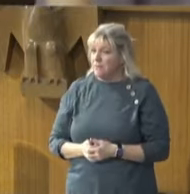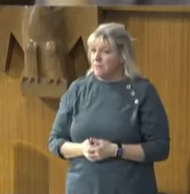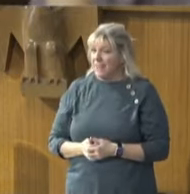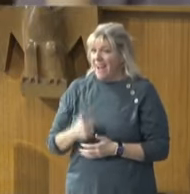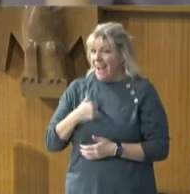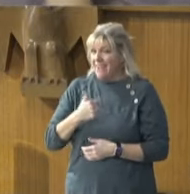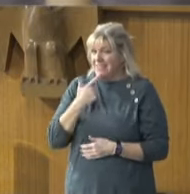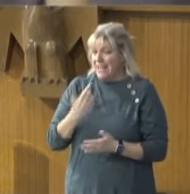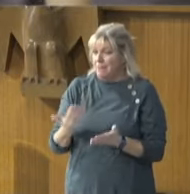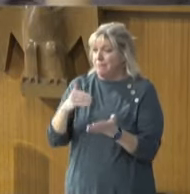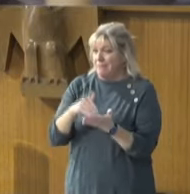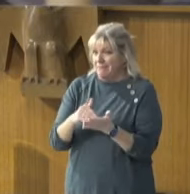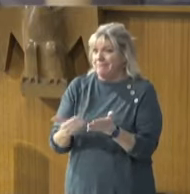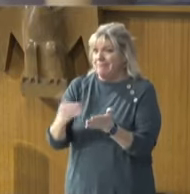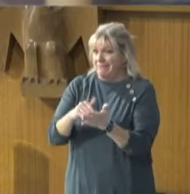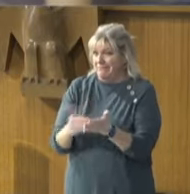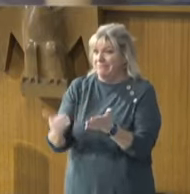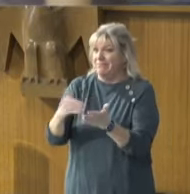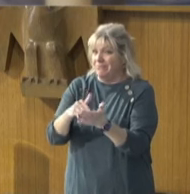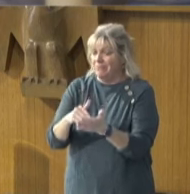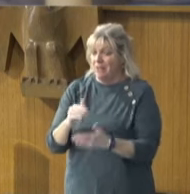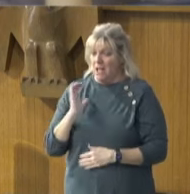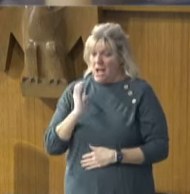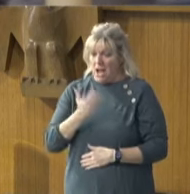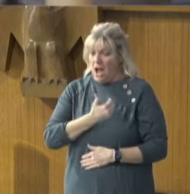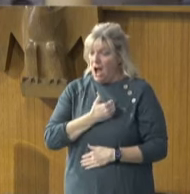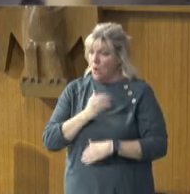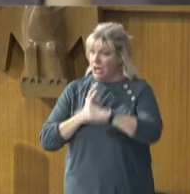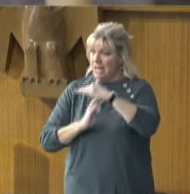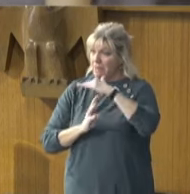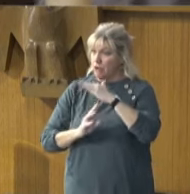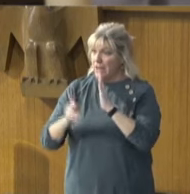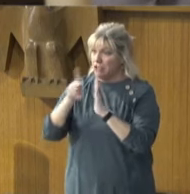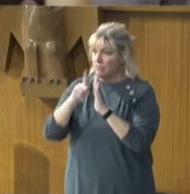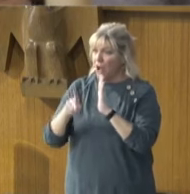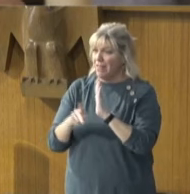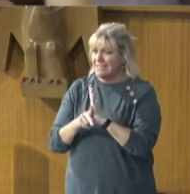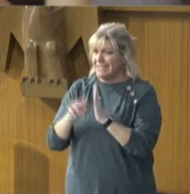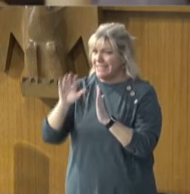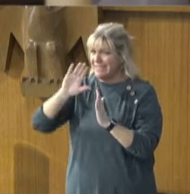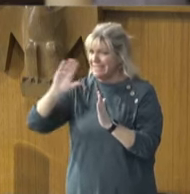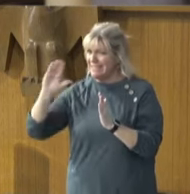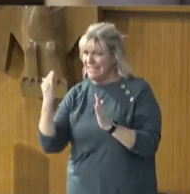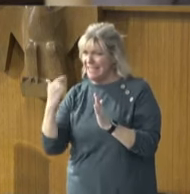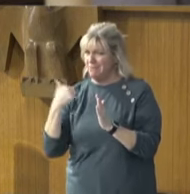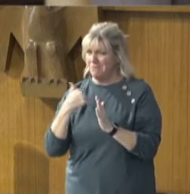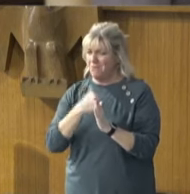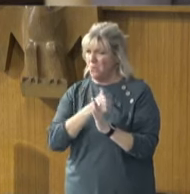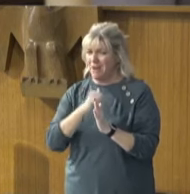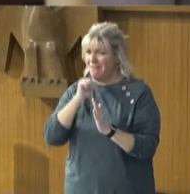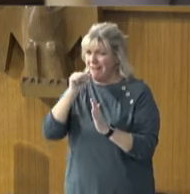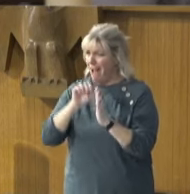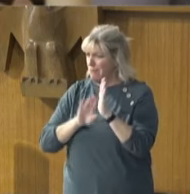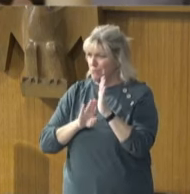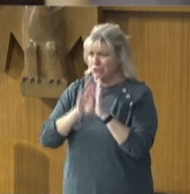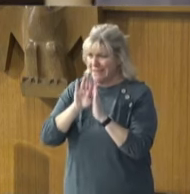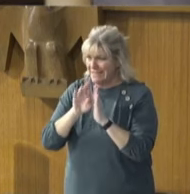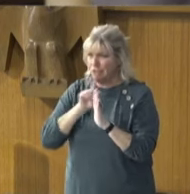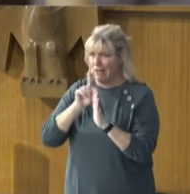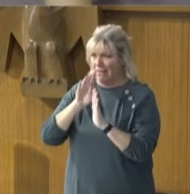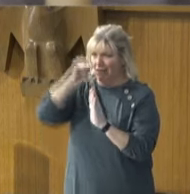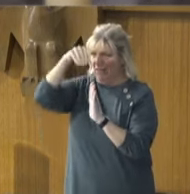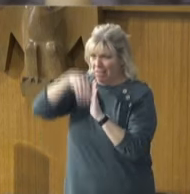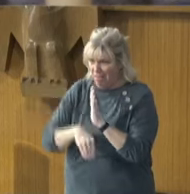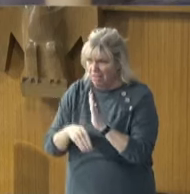in our humanity of our immigration policies, and in an attempt to curry favor from moderates, President